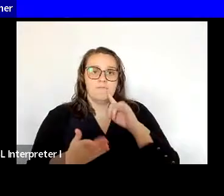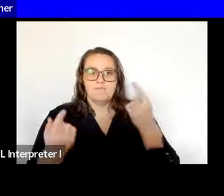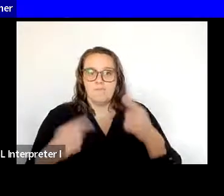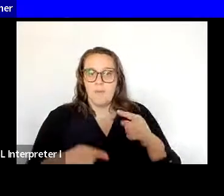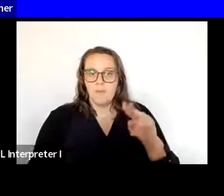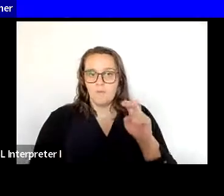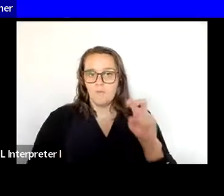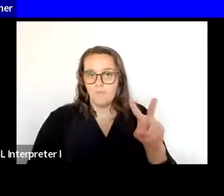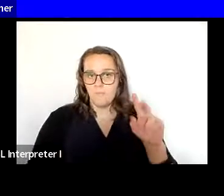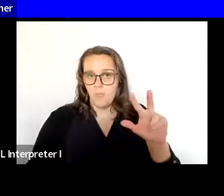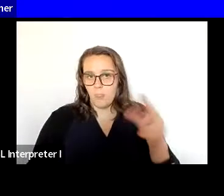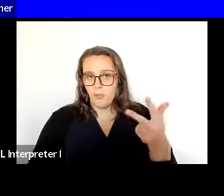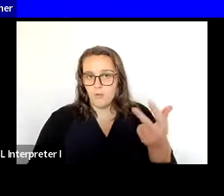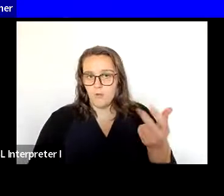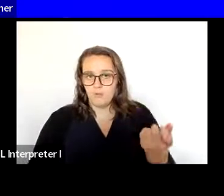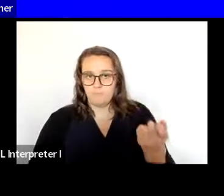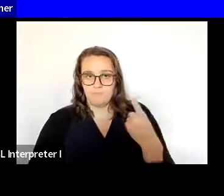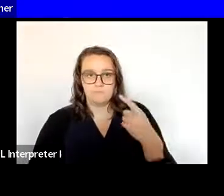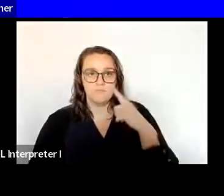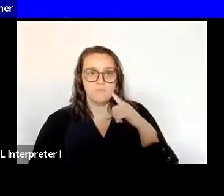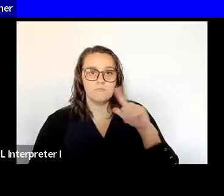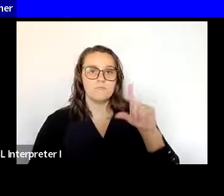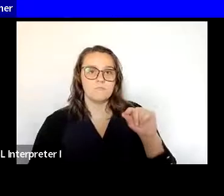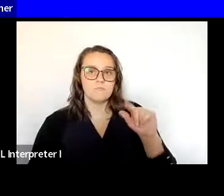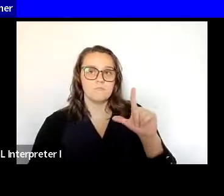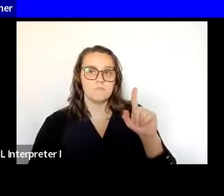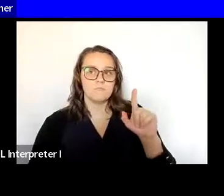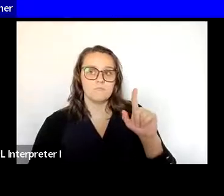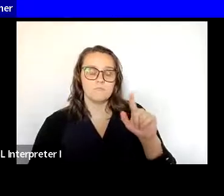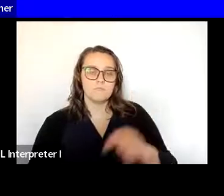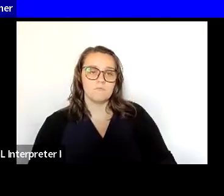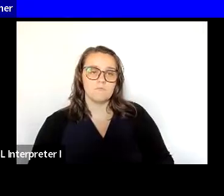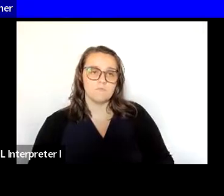3rd, 2021.